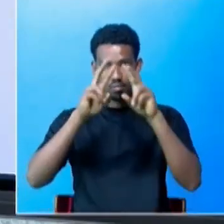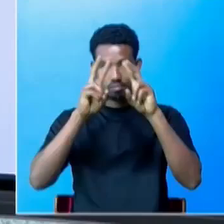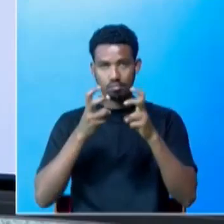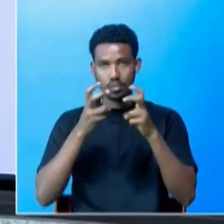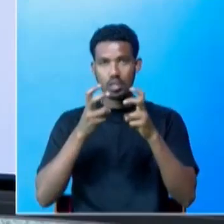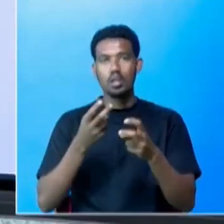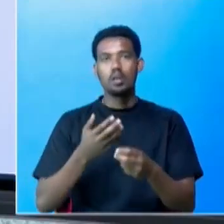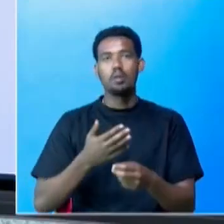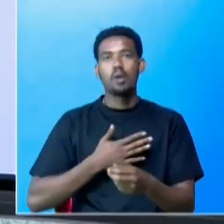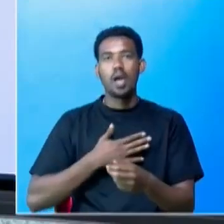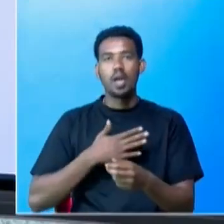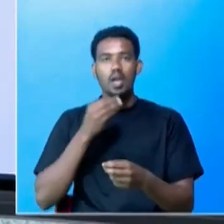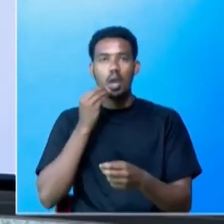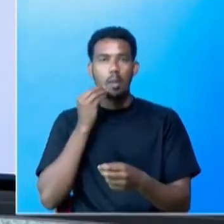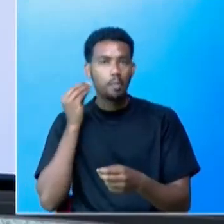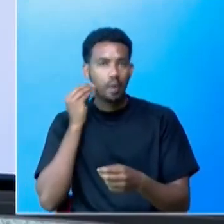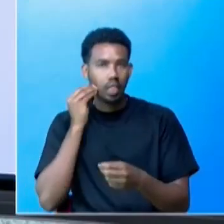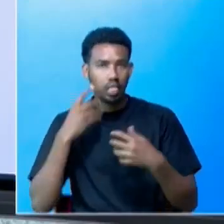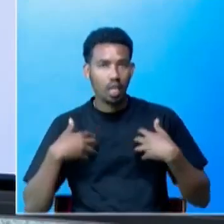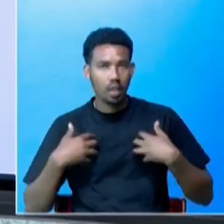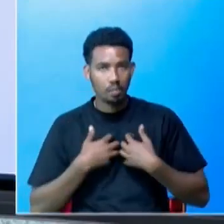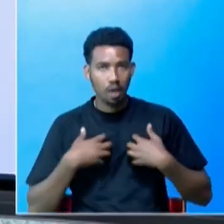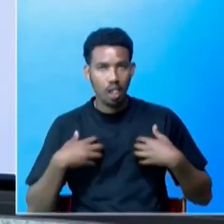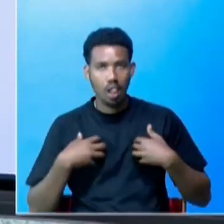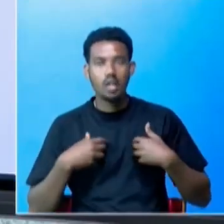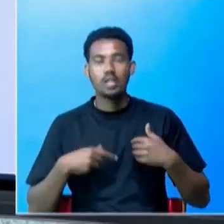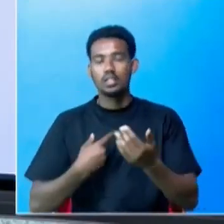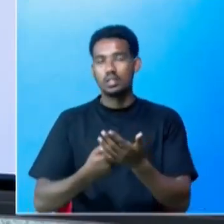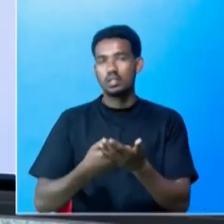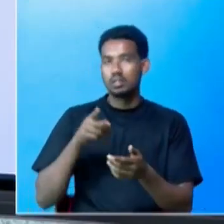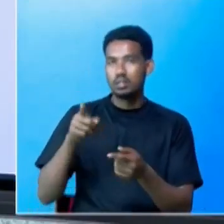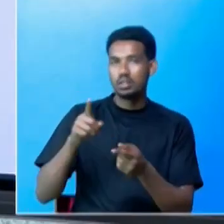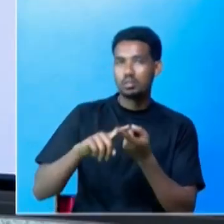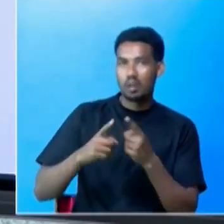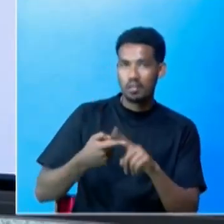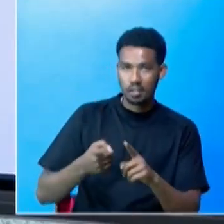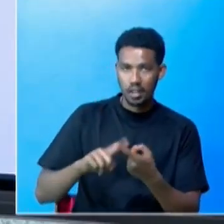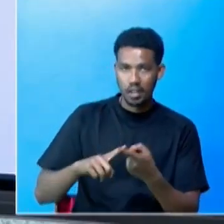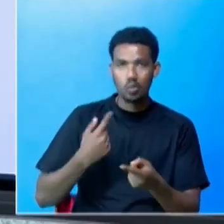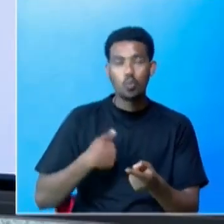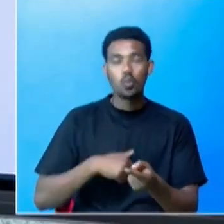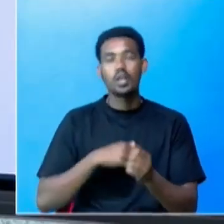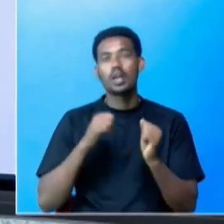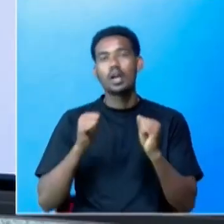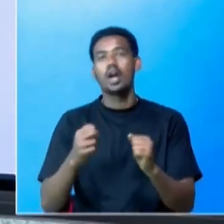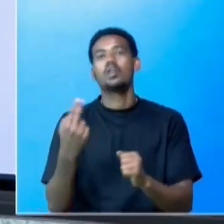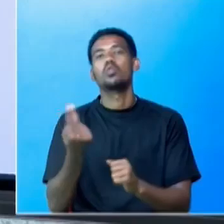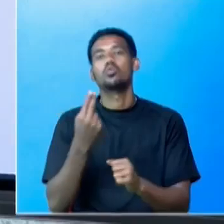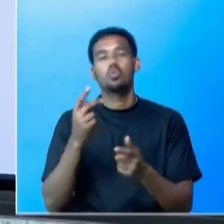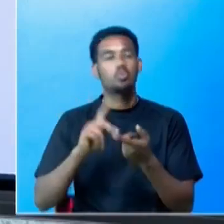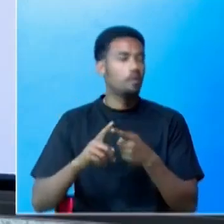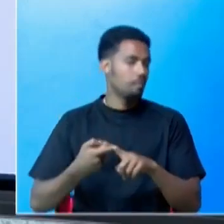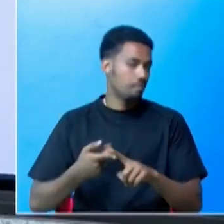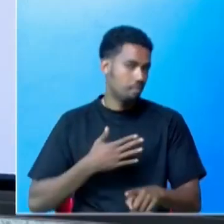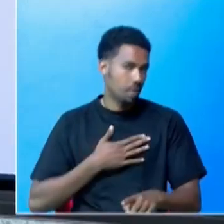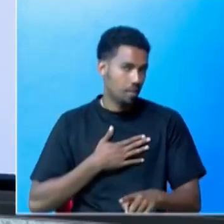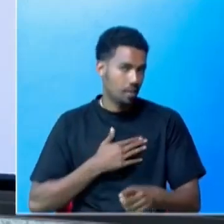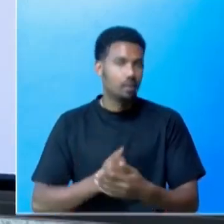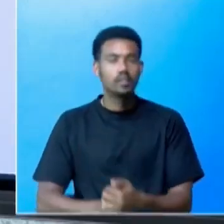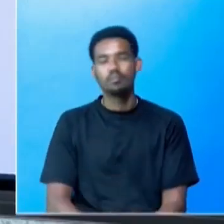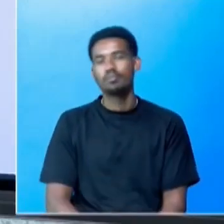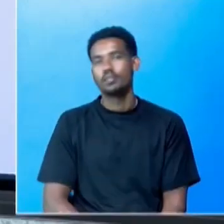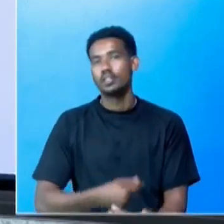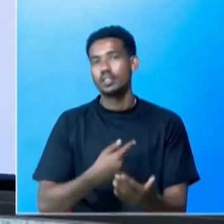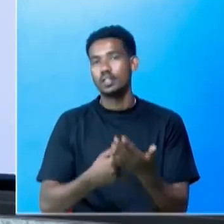my pet animal, this is my friend, and also you can use my friend like as a title. That's